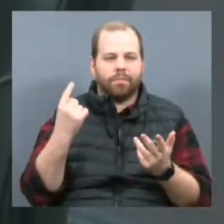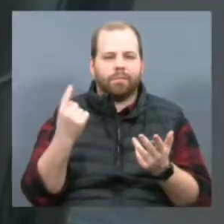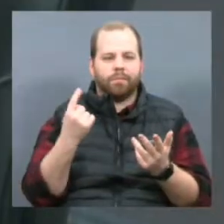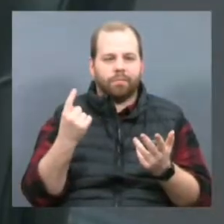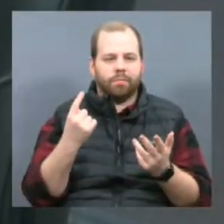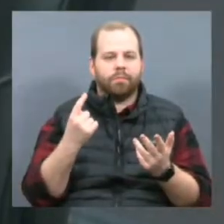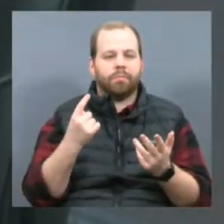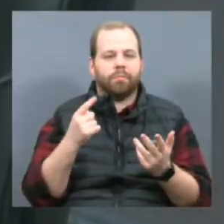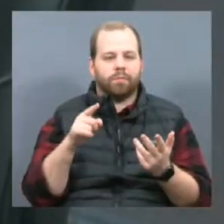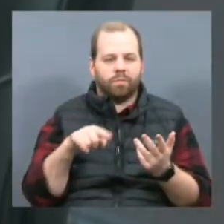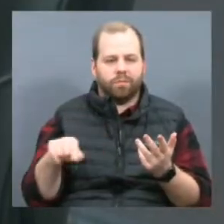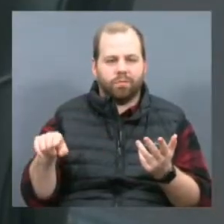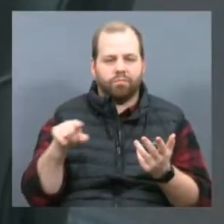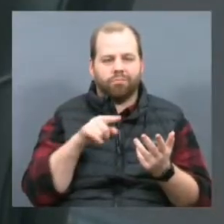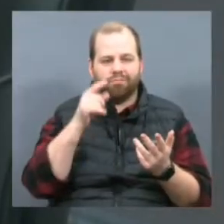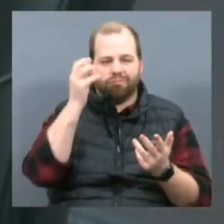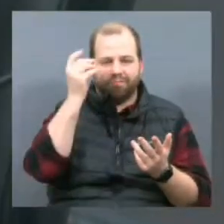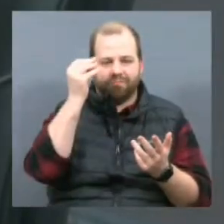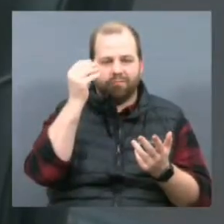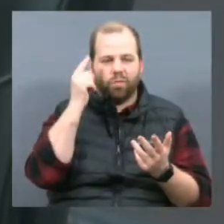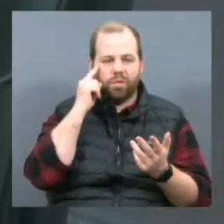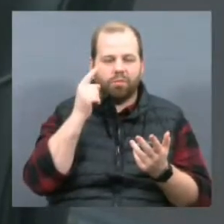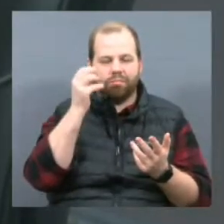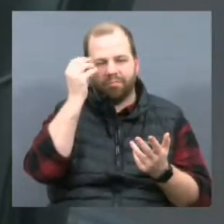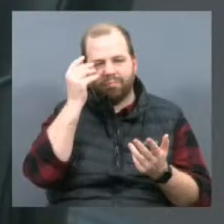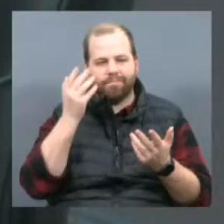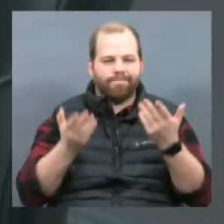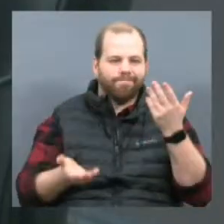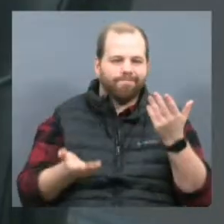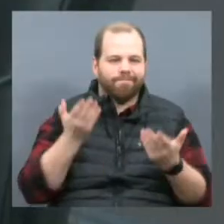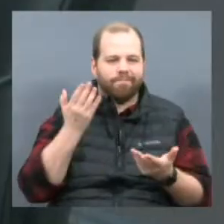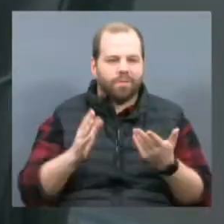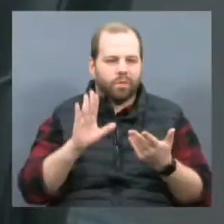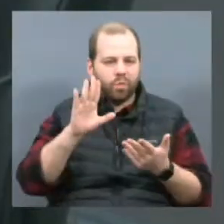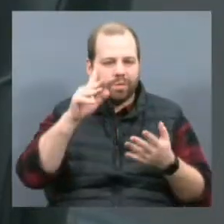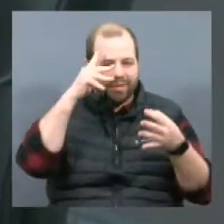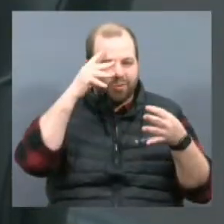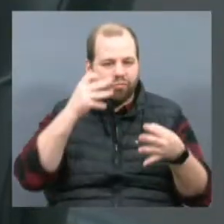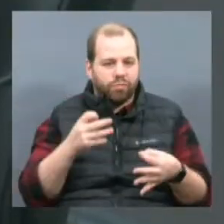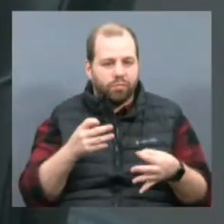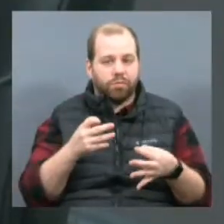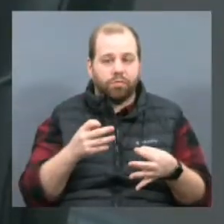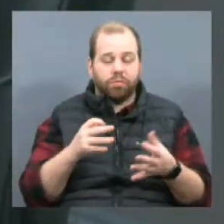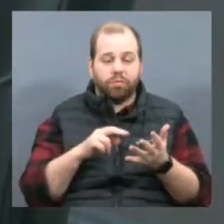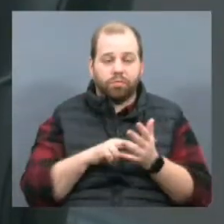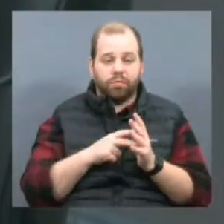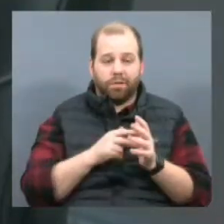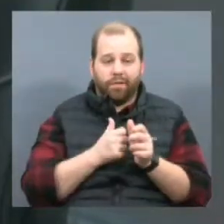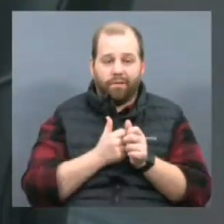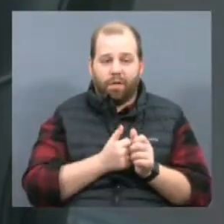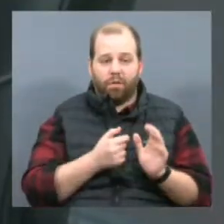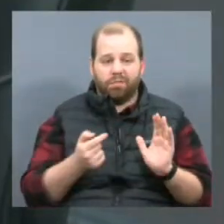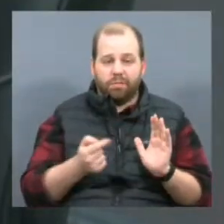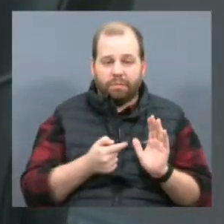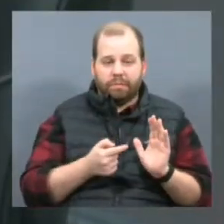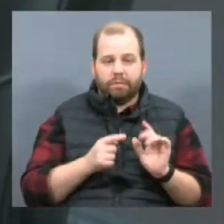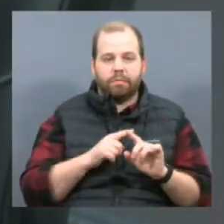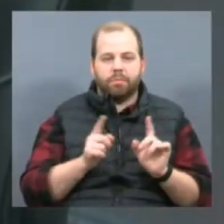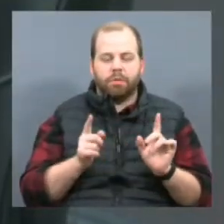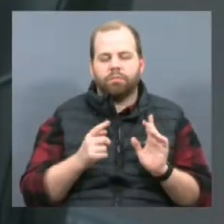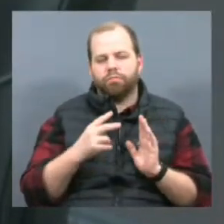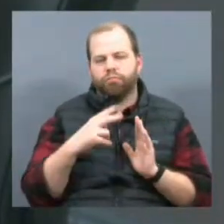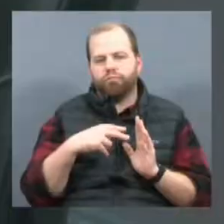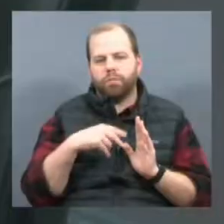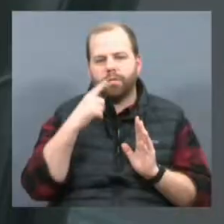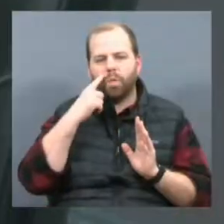commissioners can definitely consider when they're weighing in on their decision. I'm not saying that's how you should decide, but I would like to read. No, please read this